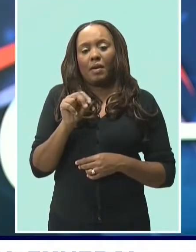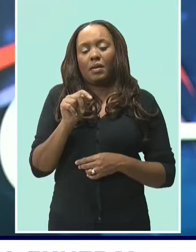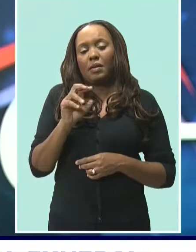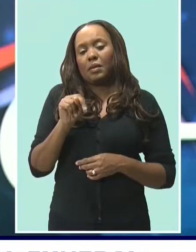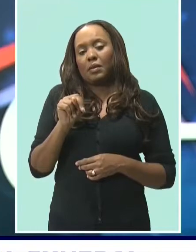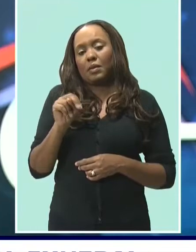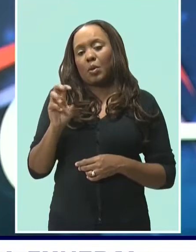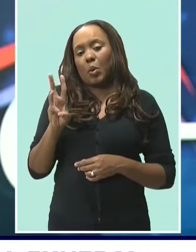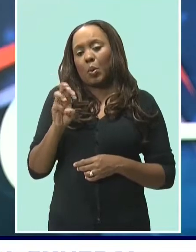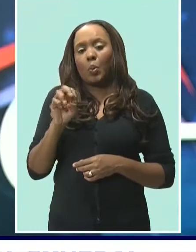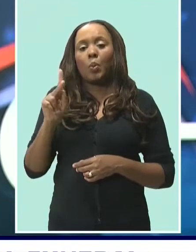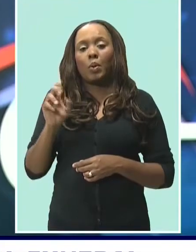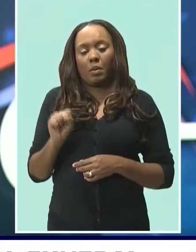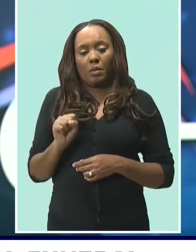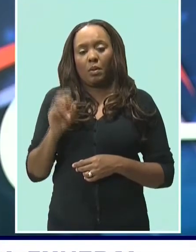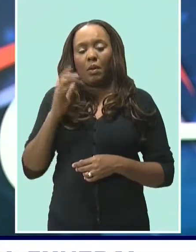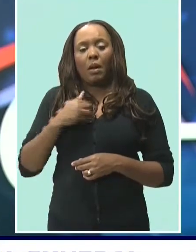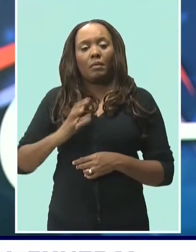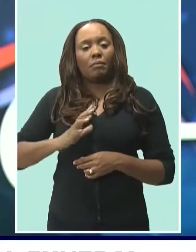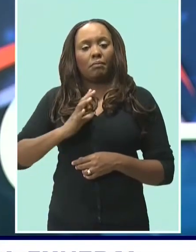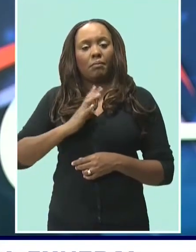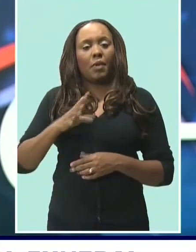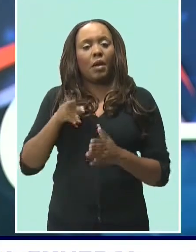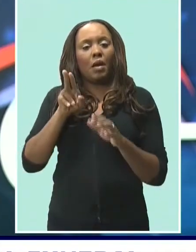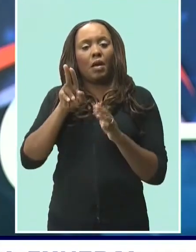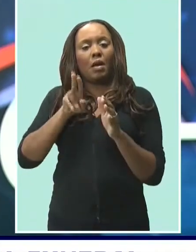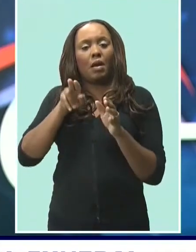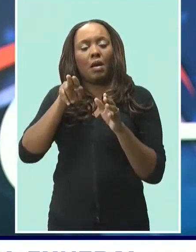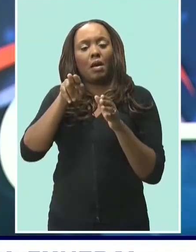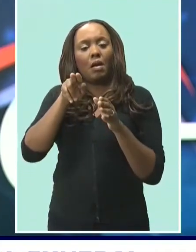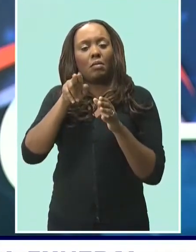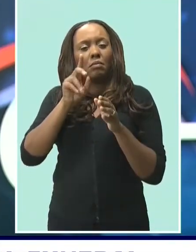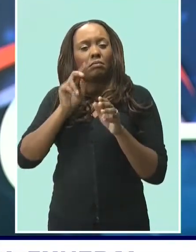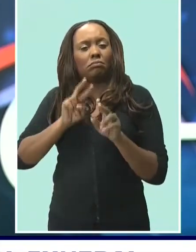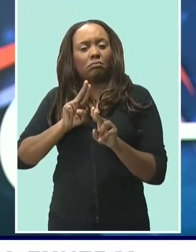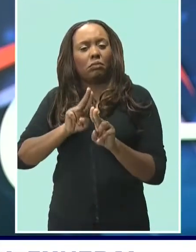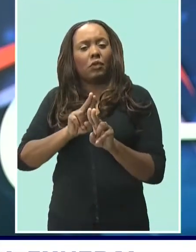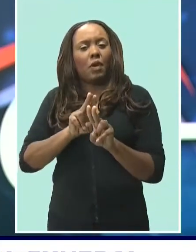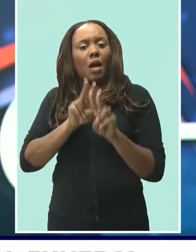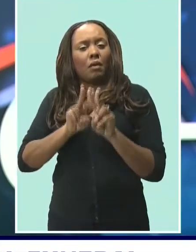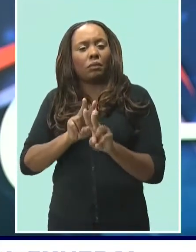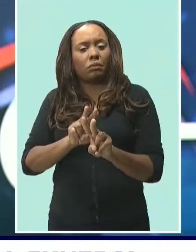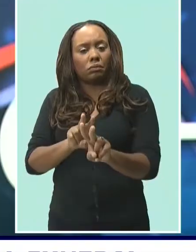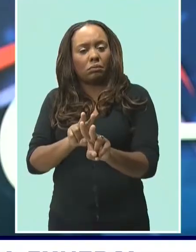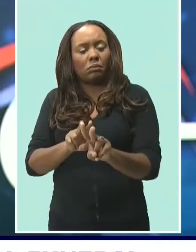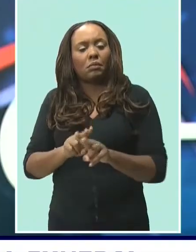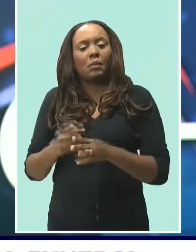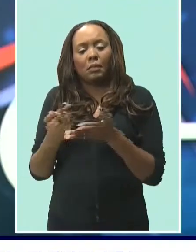of Creative Economy, Culture and Sports John King after consultation with Sir Everton's